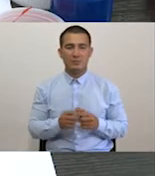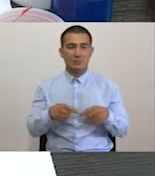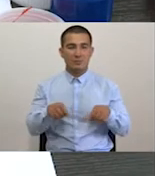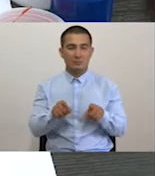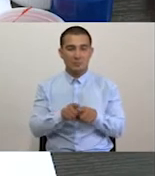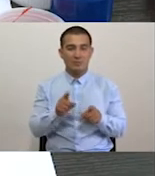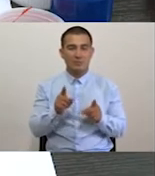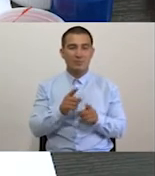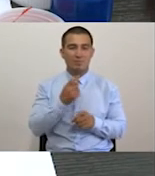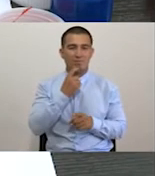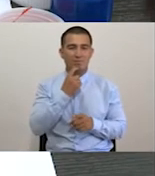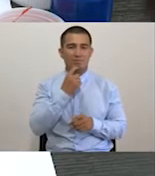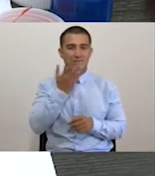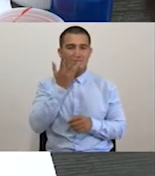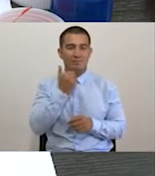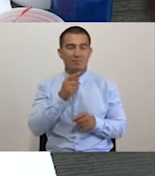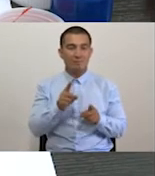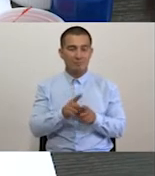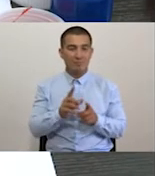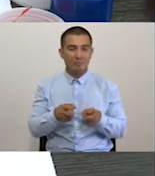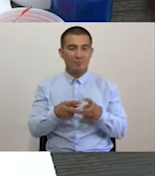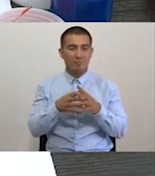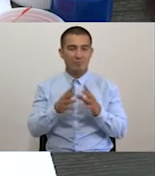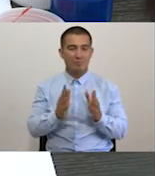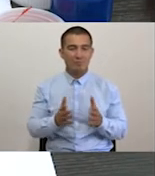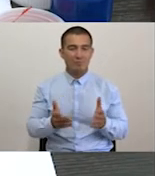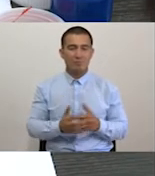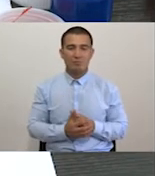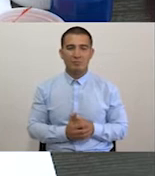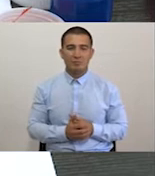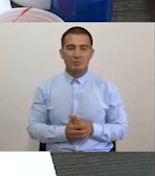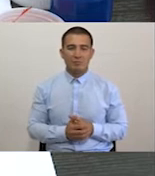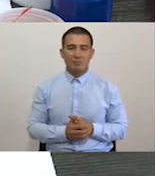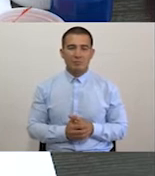mana shu singari murakkab rangni tayyorlab olamiz.